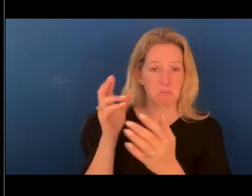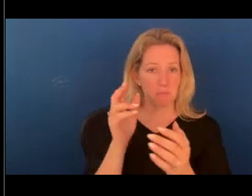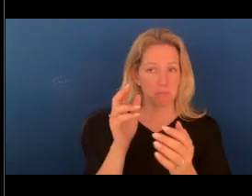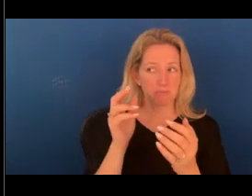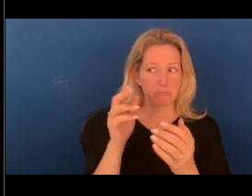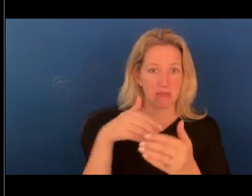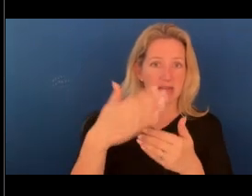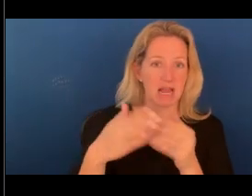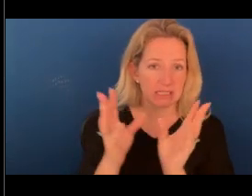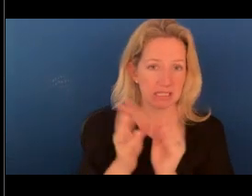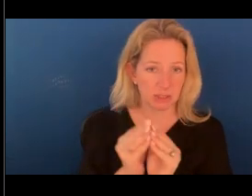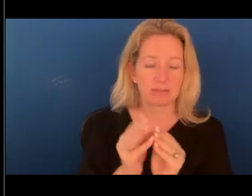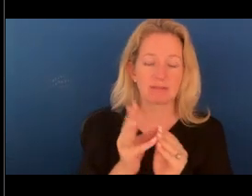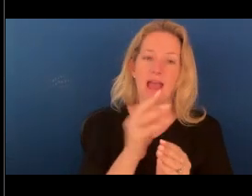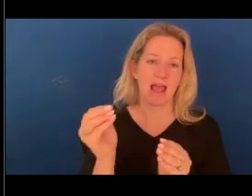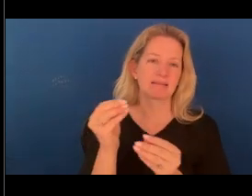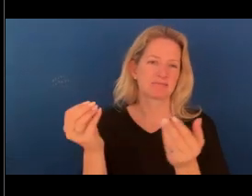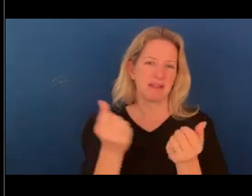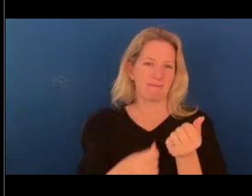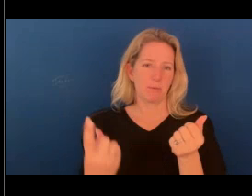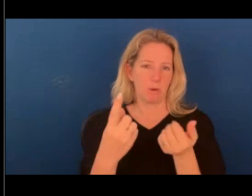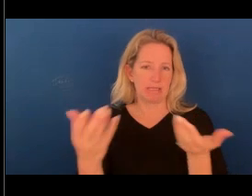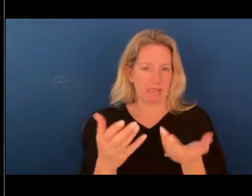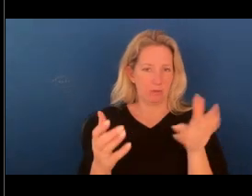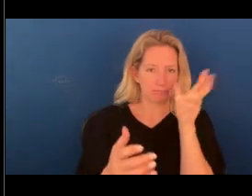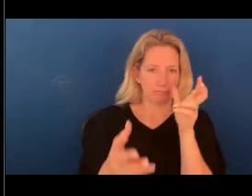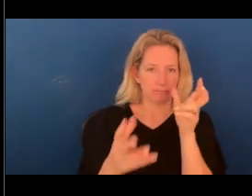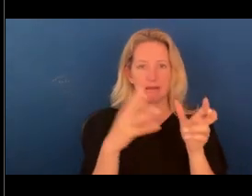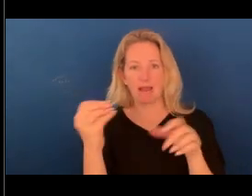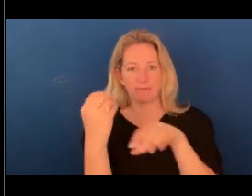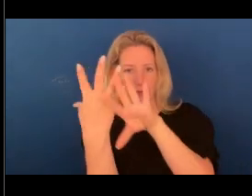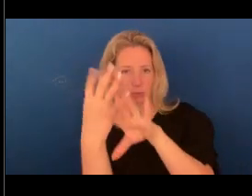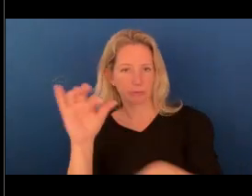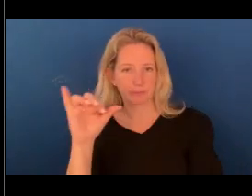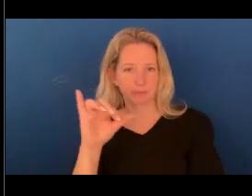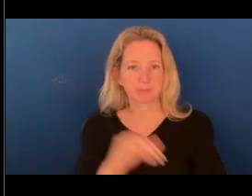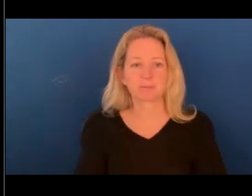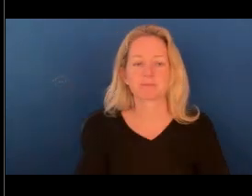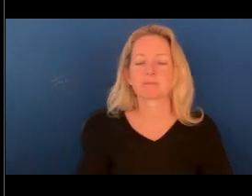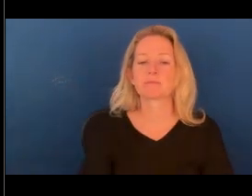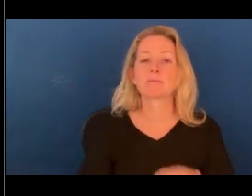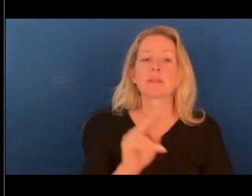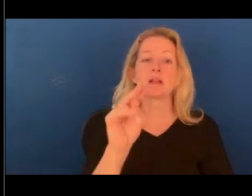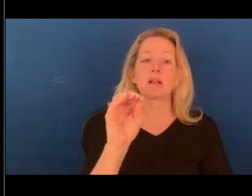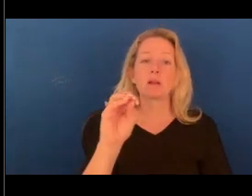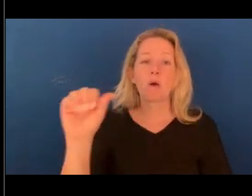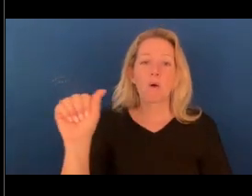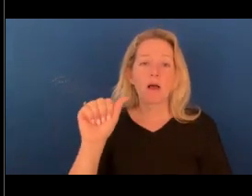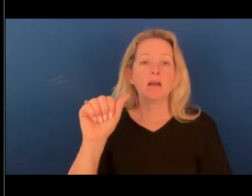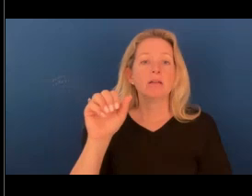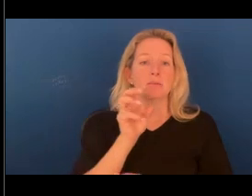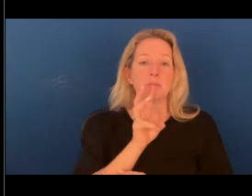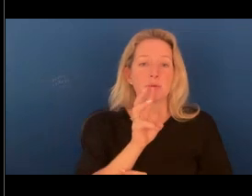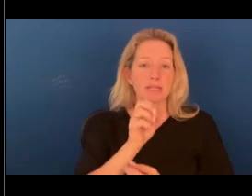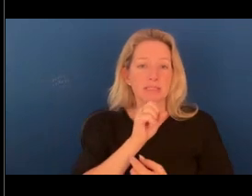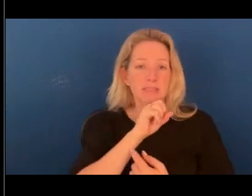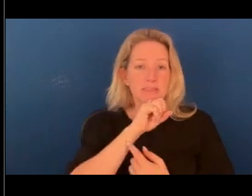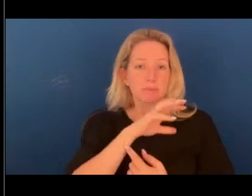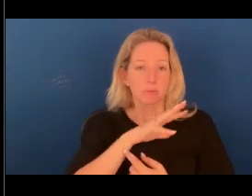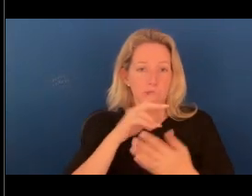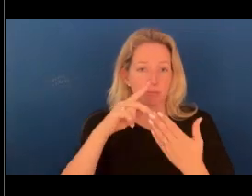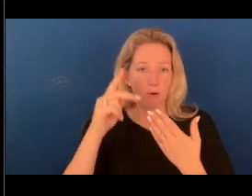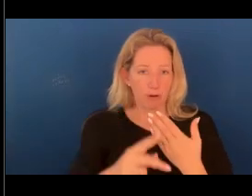well. Next slide, please. The NOAA Marine Debris Program works around the United States to